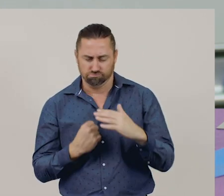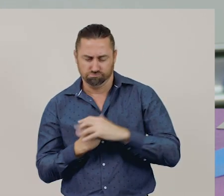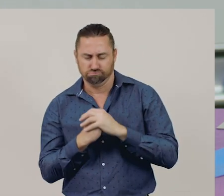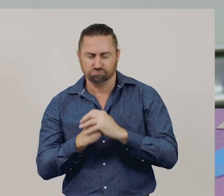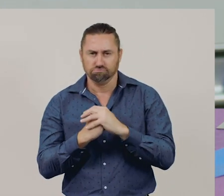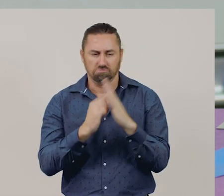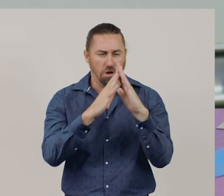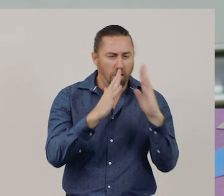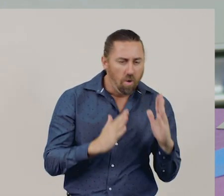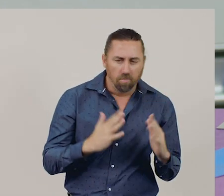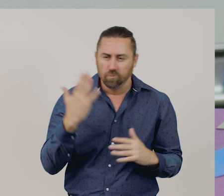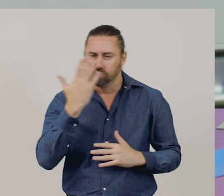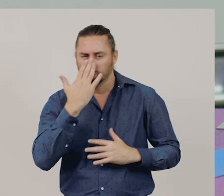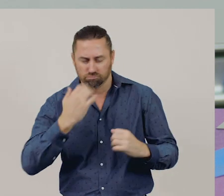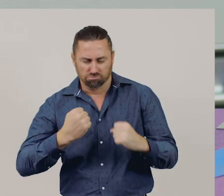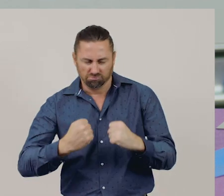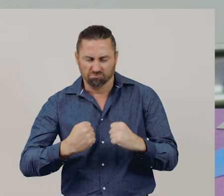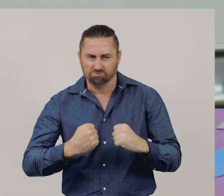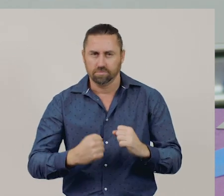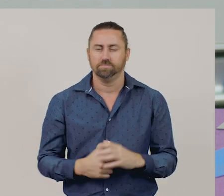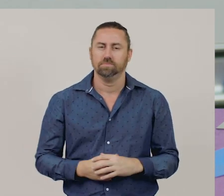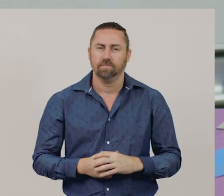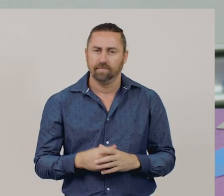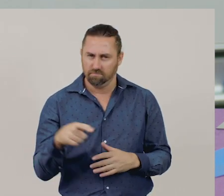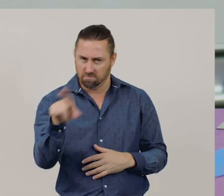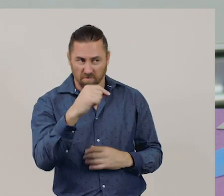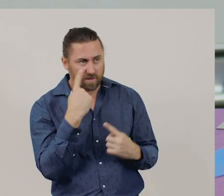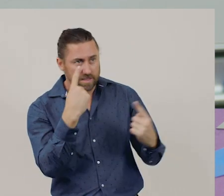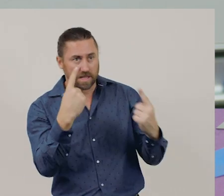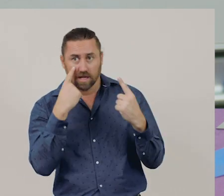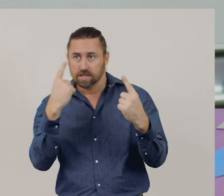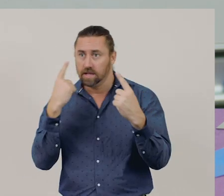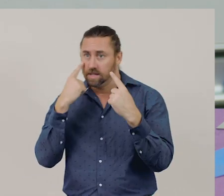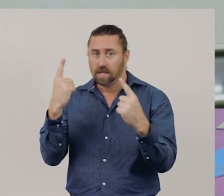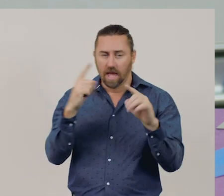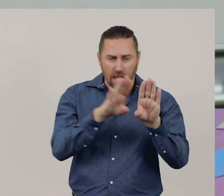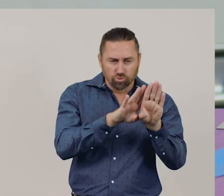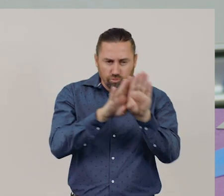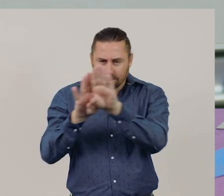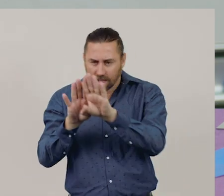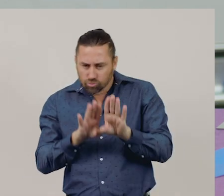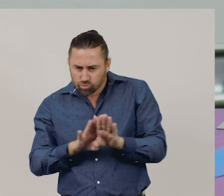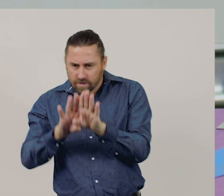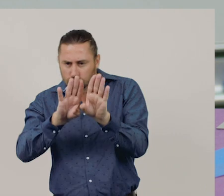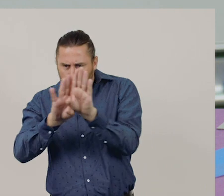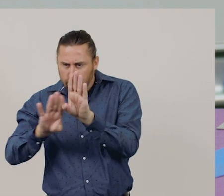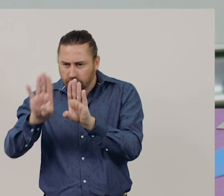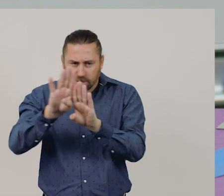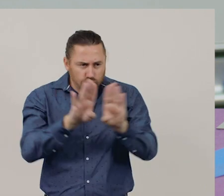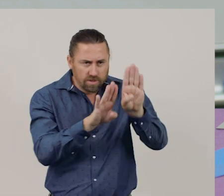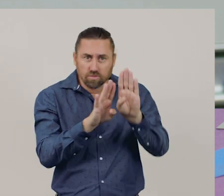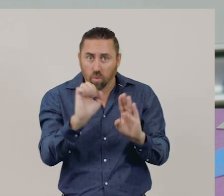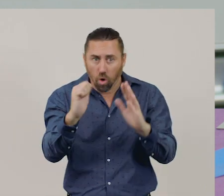structures of our houses and schools. Can you find any other examples of translational symmetry in your